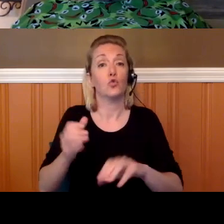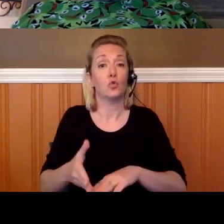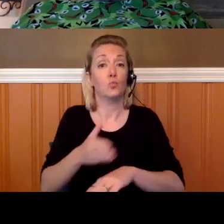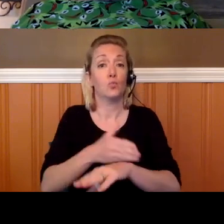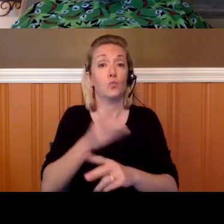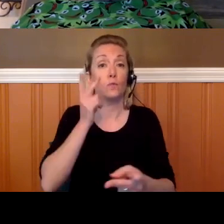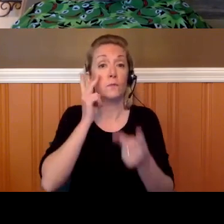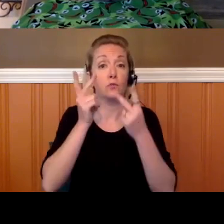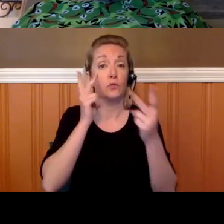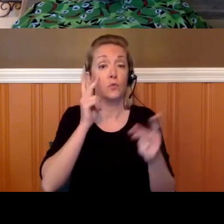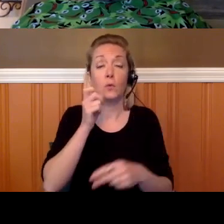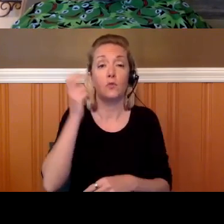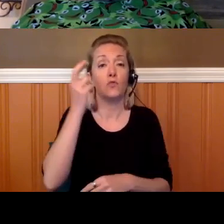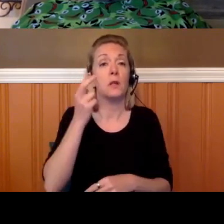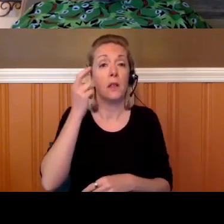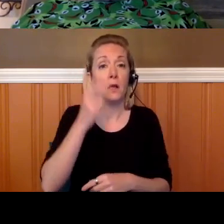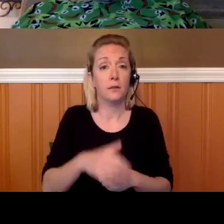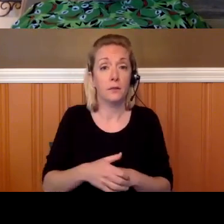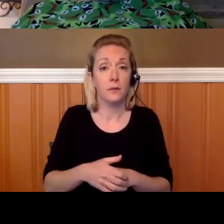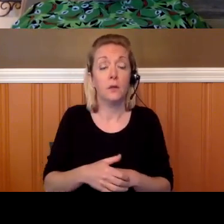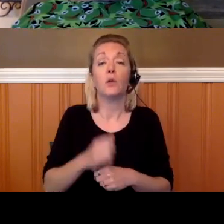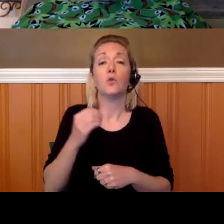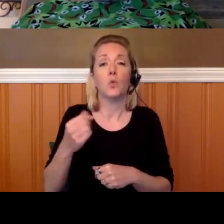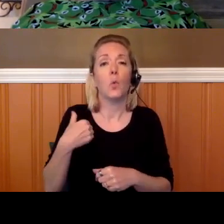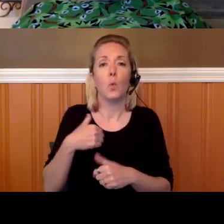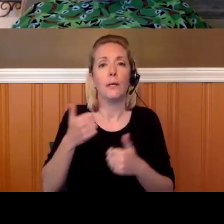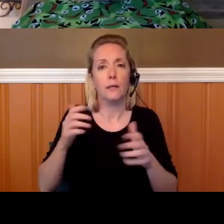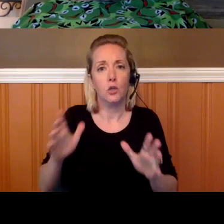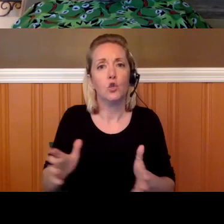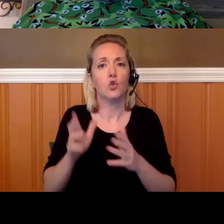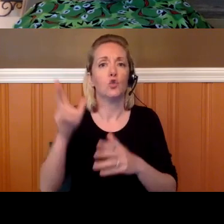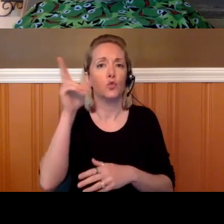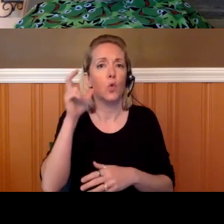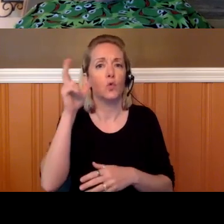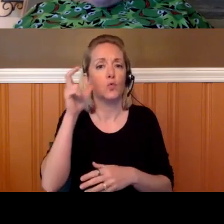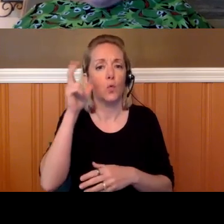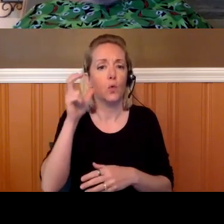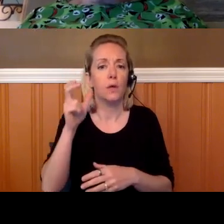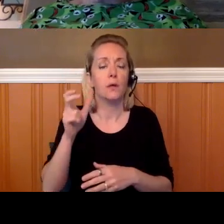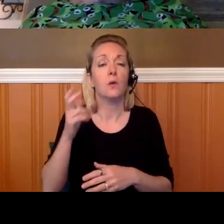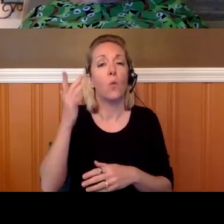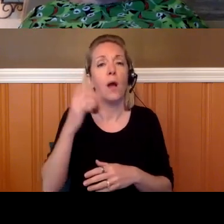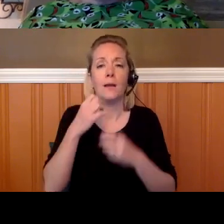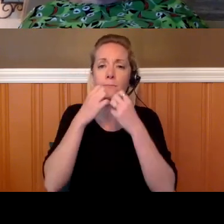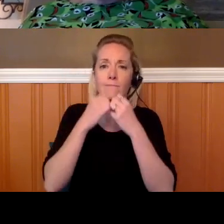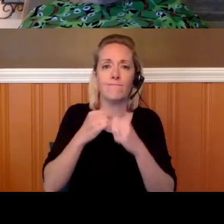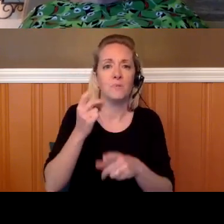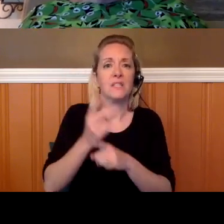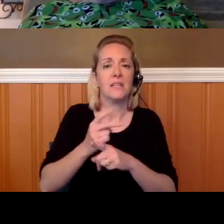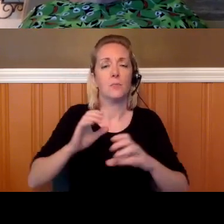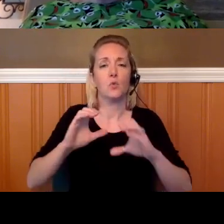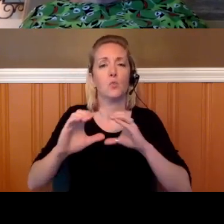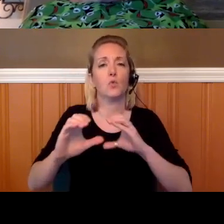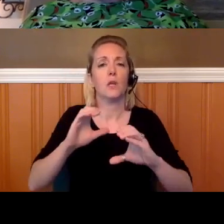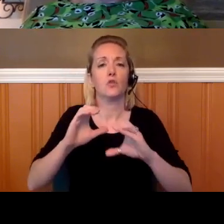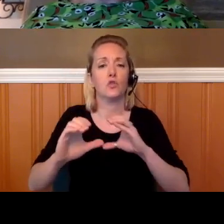their audition, like using auditory scanning, and we didn't want to sacrifice communication just because they couldn't